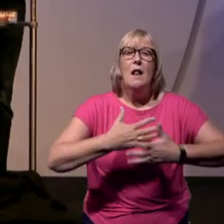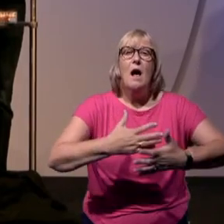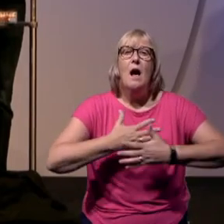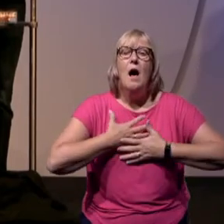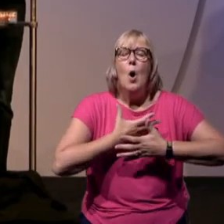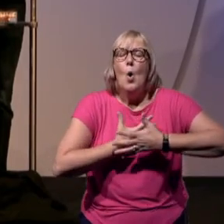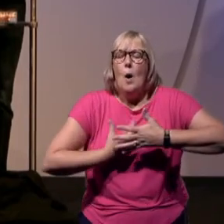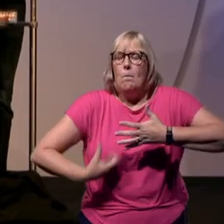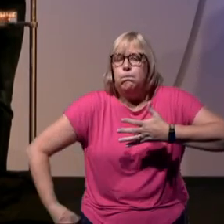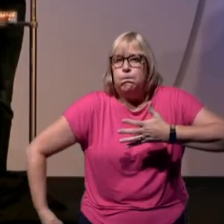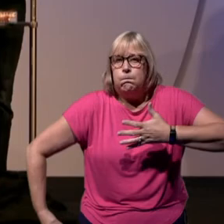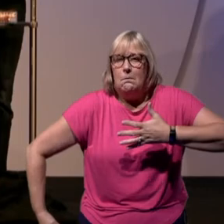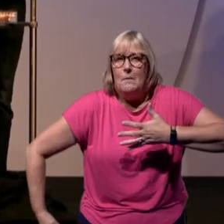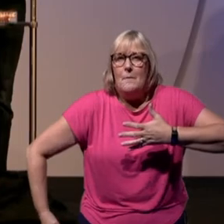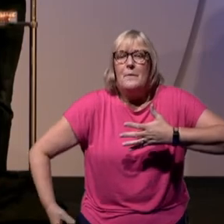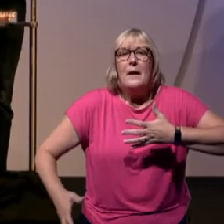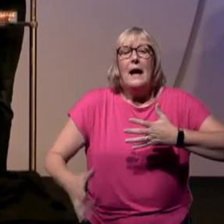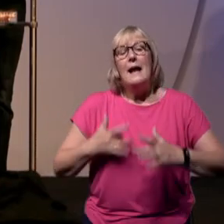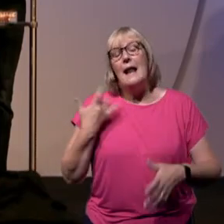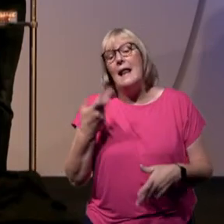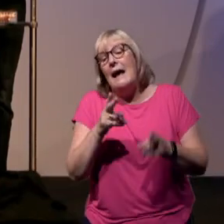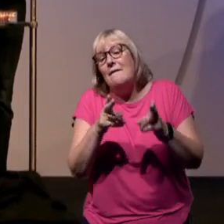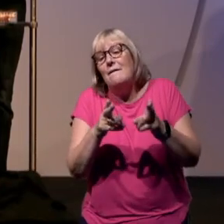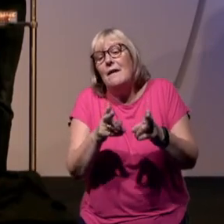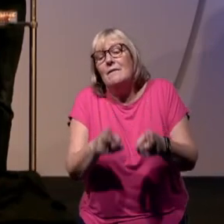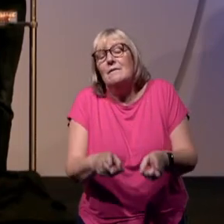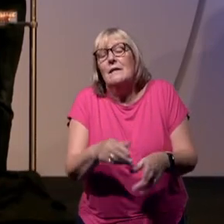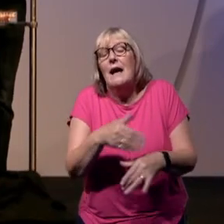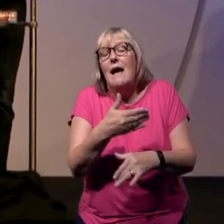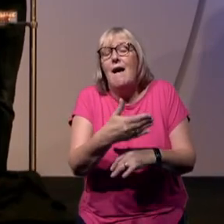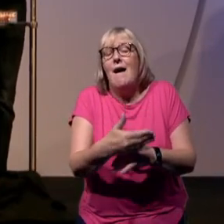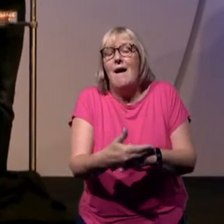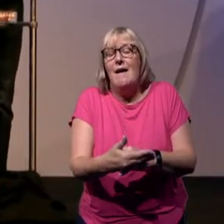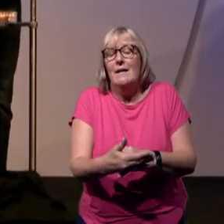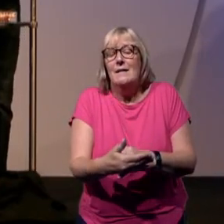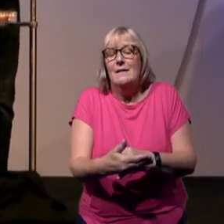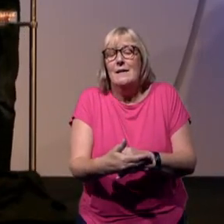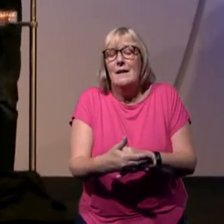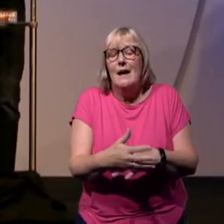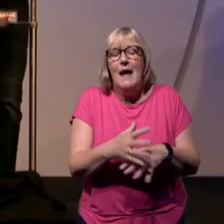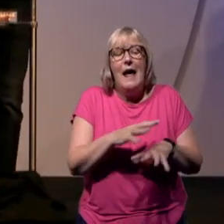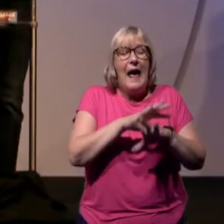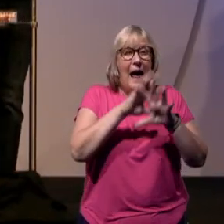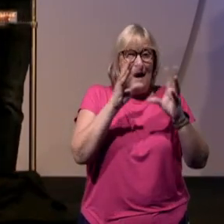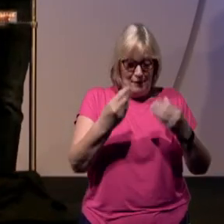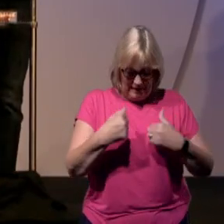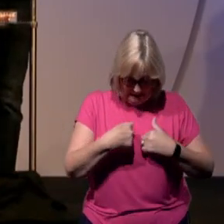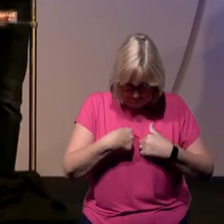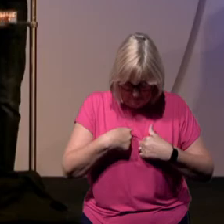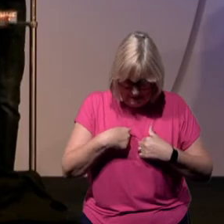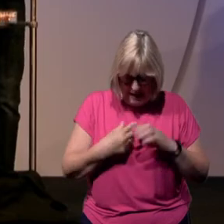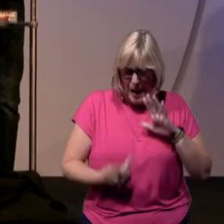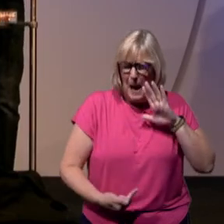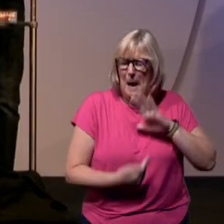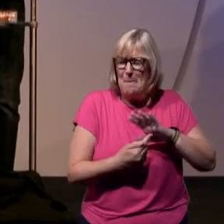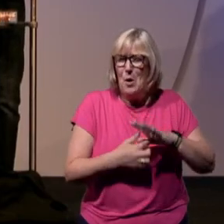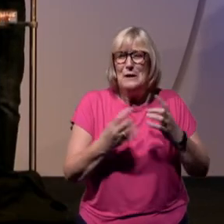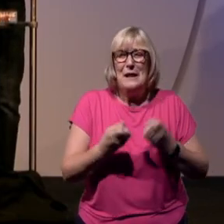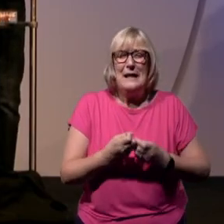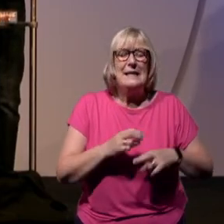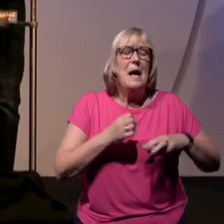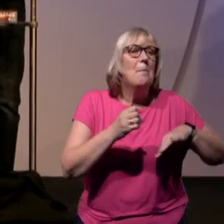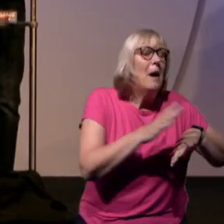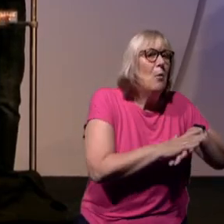lungs and make an end of our life, if you take the most precious part of me and take my kids and